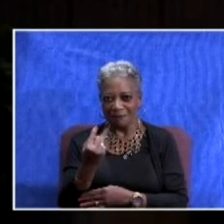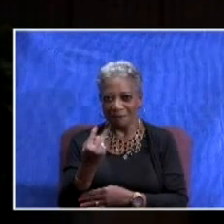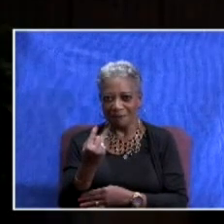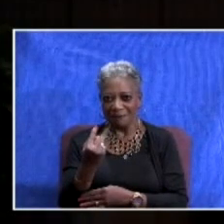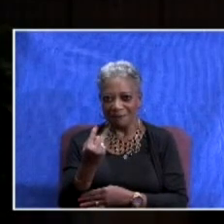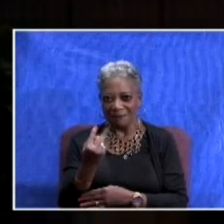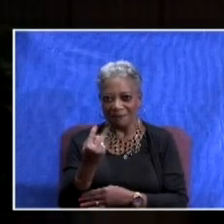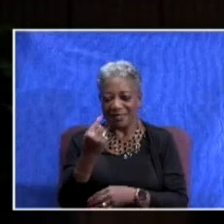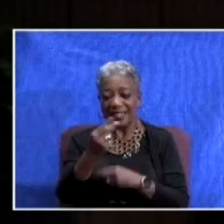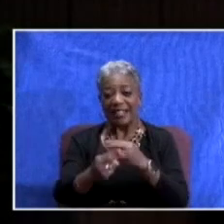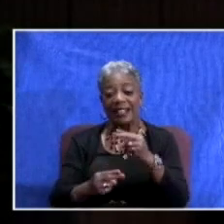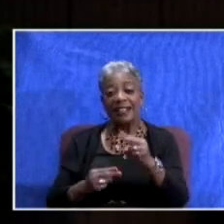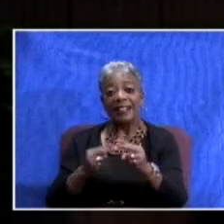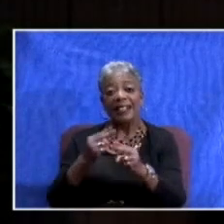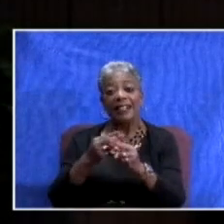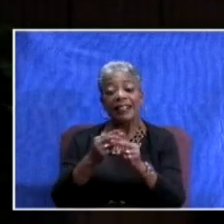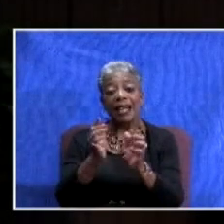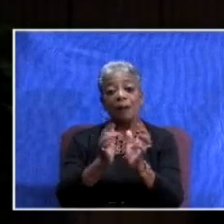In Jesus' name,